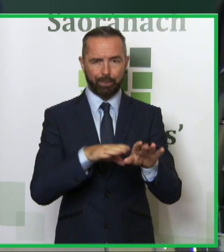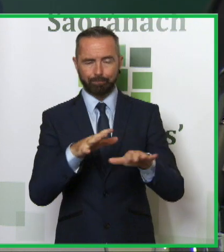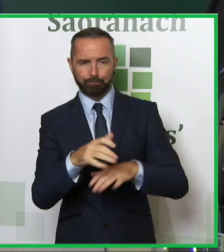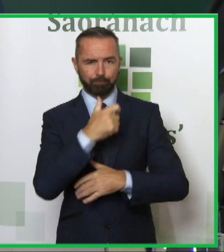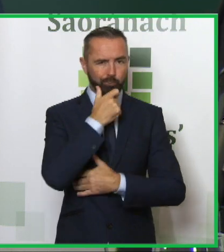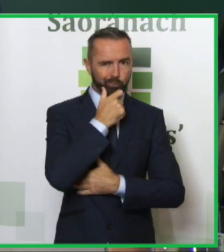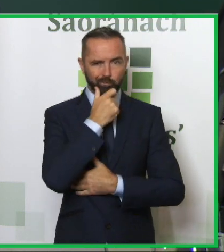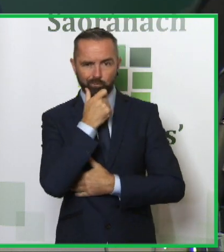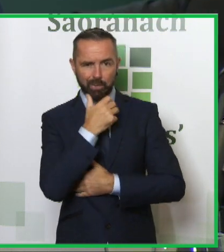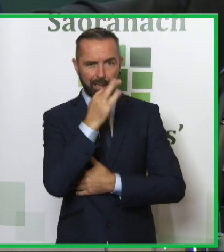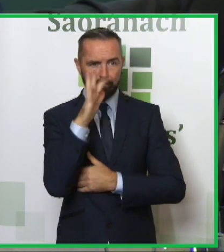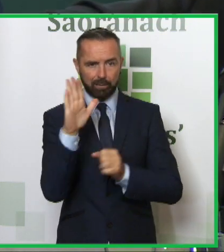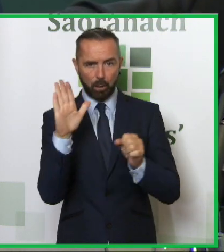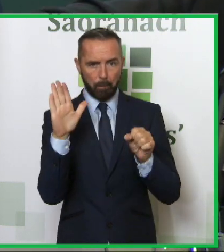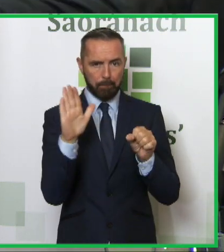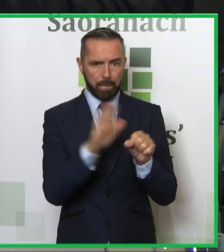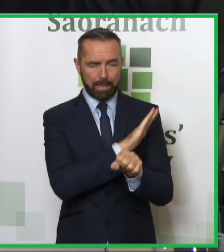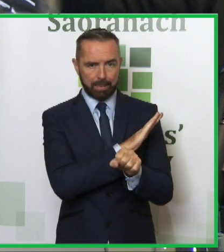not it's complete